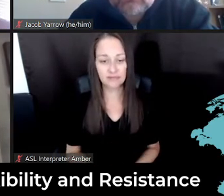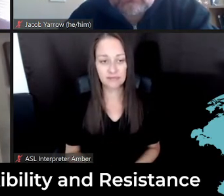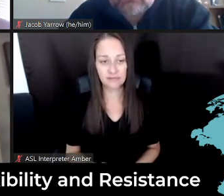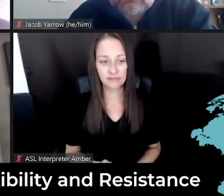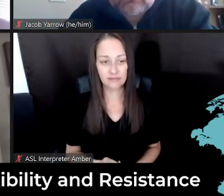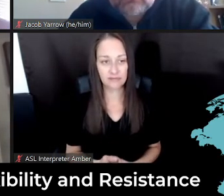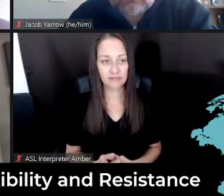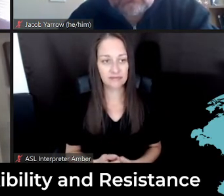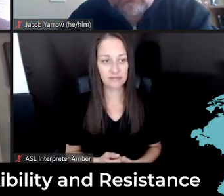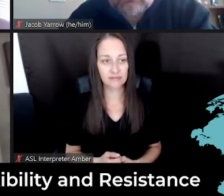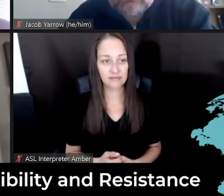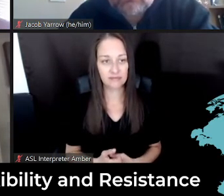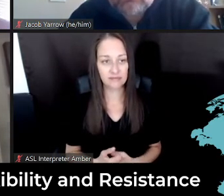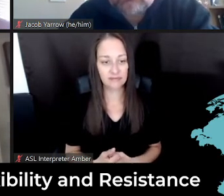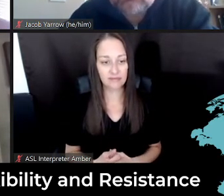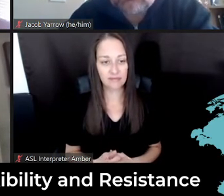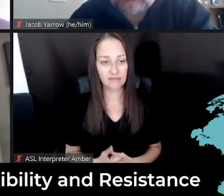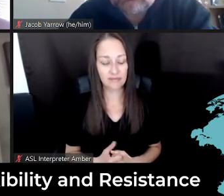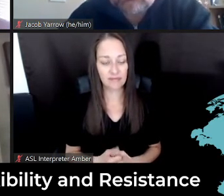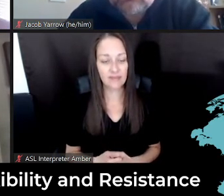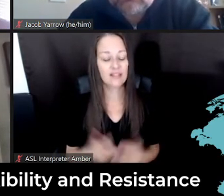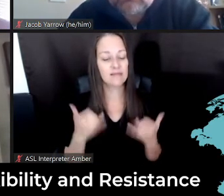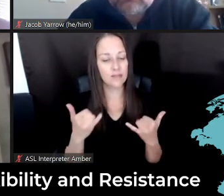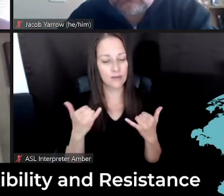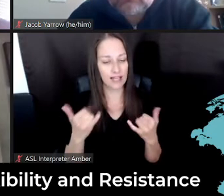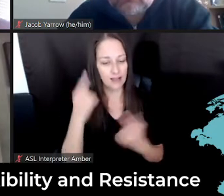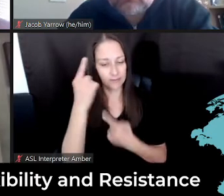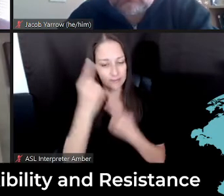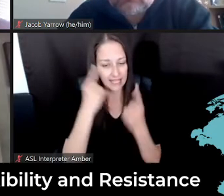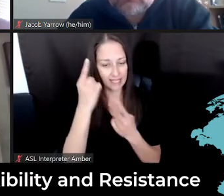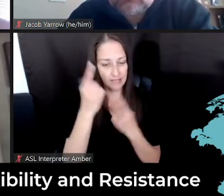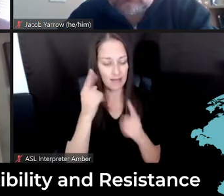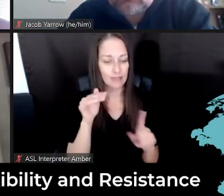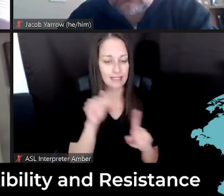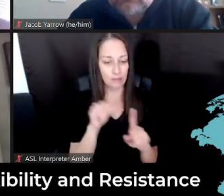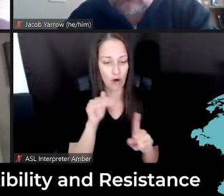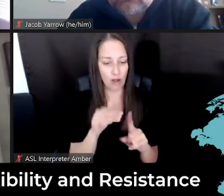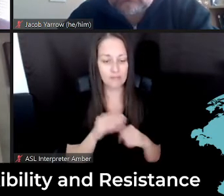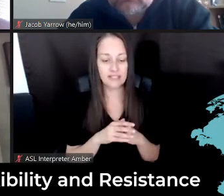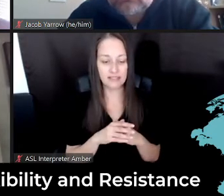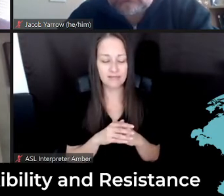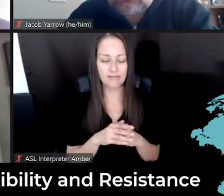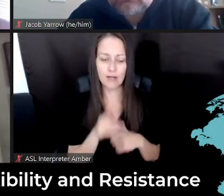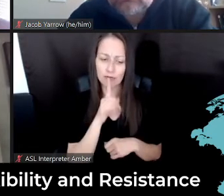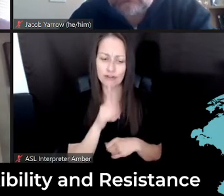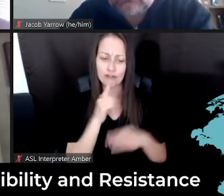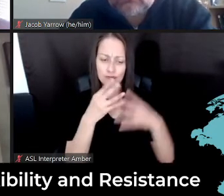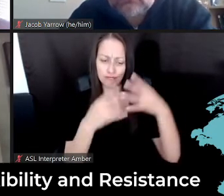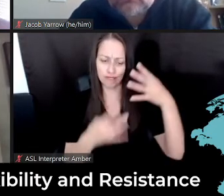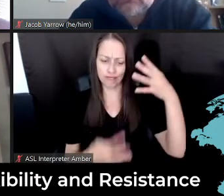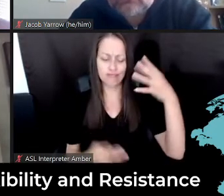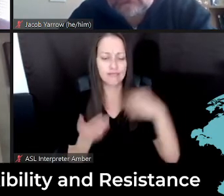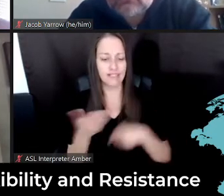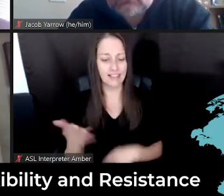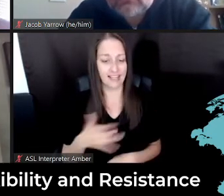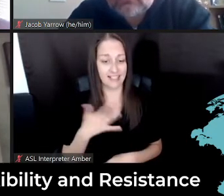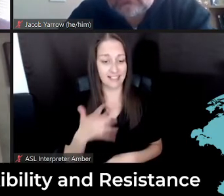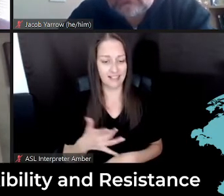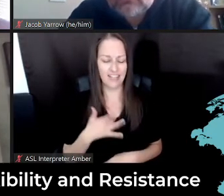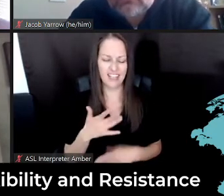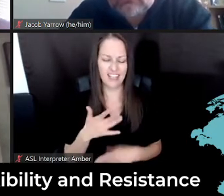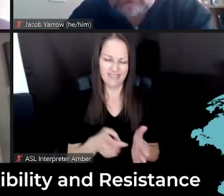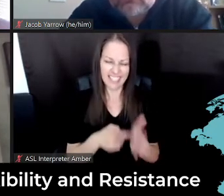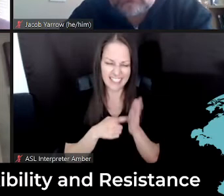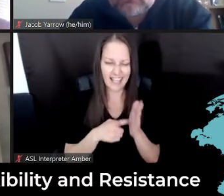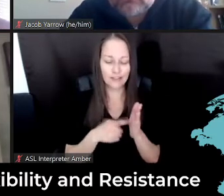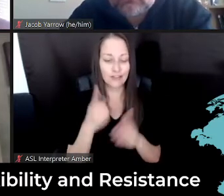next minute or so, think again about these prompts, right? There's a long list, no doubt, of things that we think are essential for the work, this